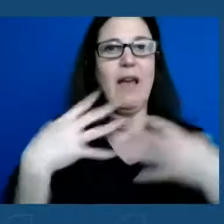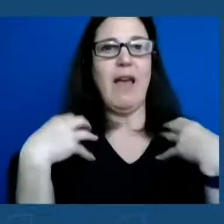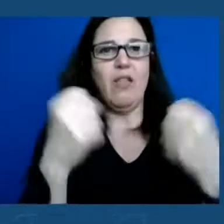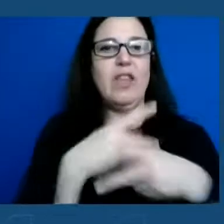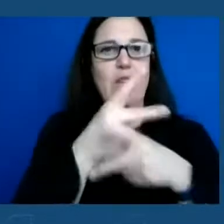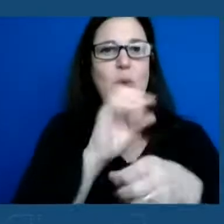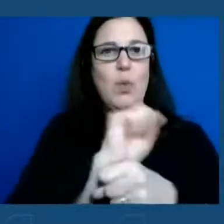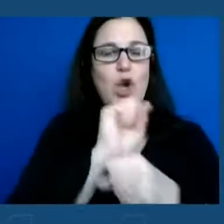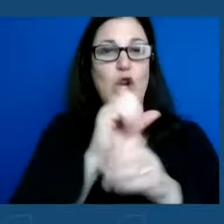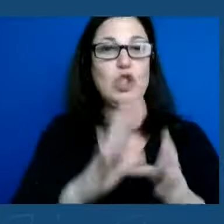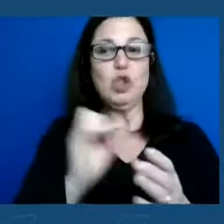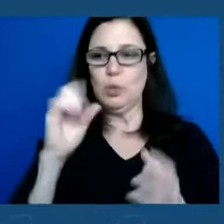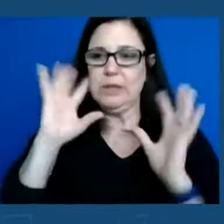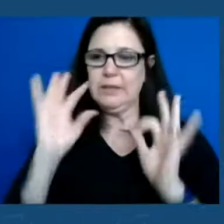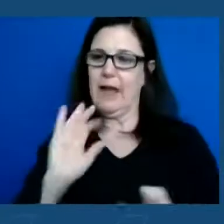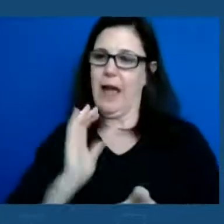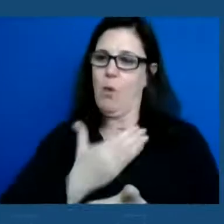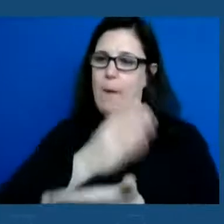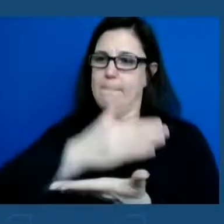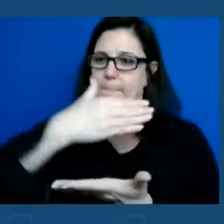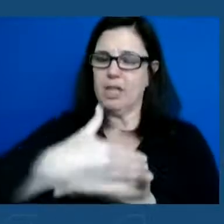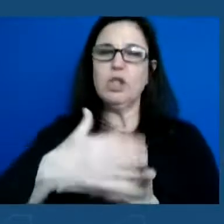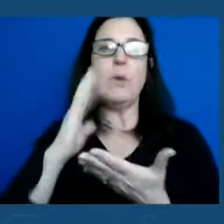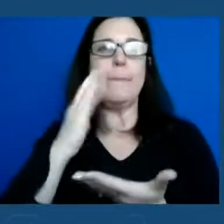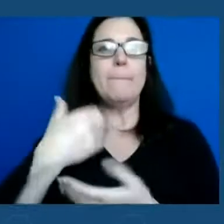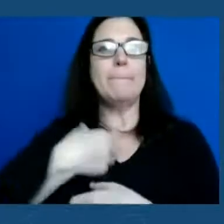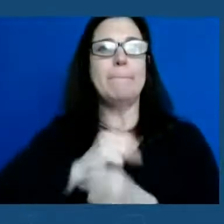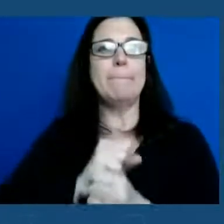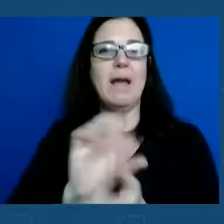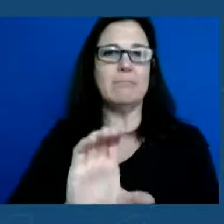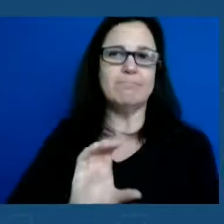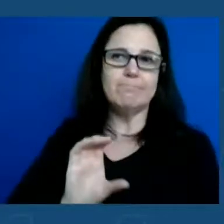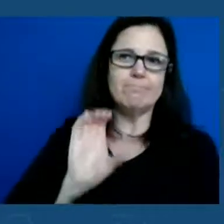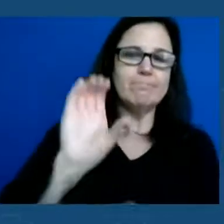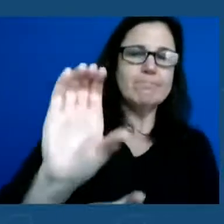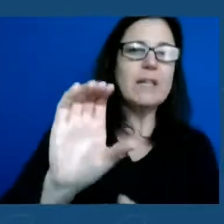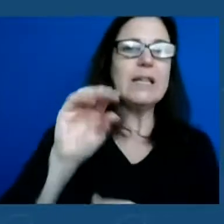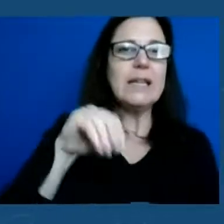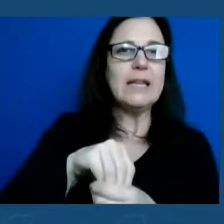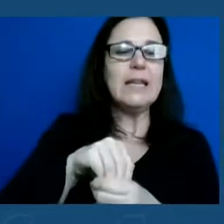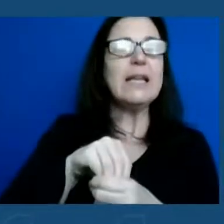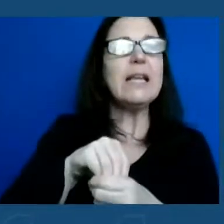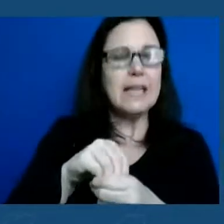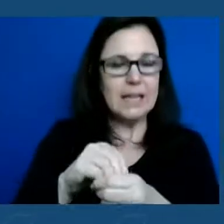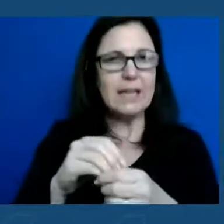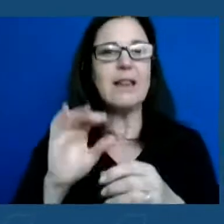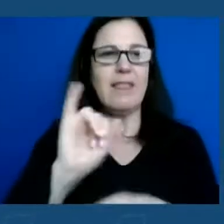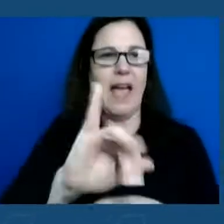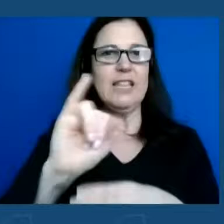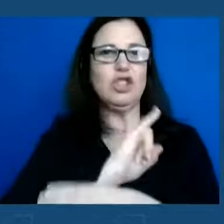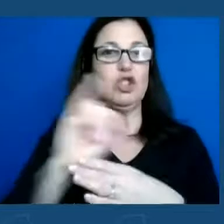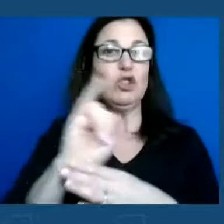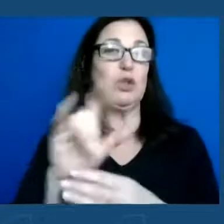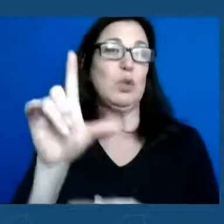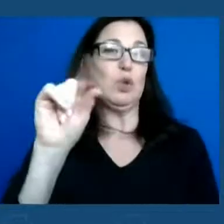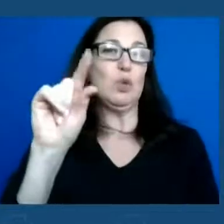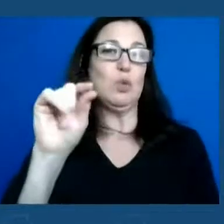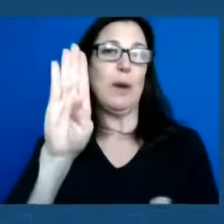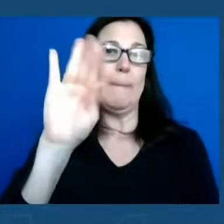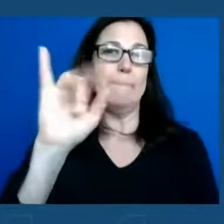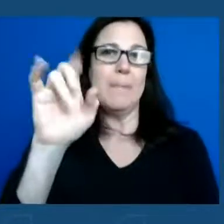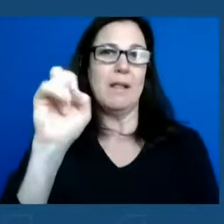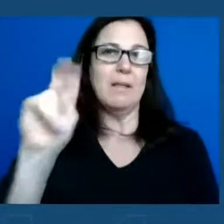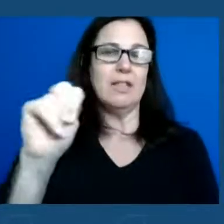largest investment in healthcare in the state history, $20 billion to hit it from many facets, to build back